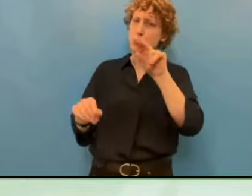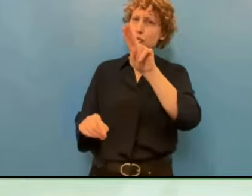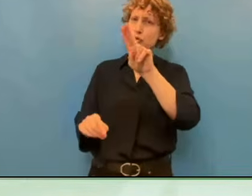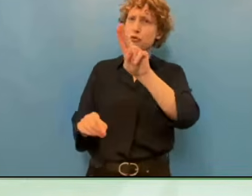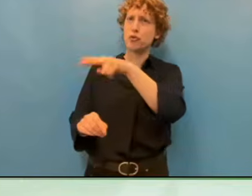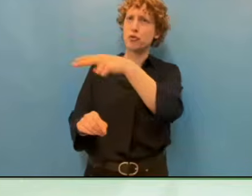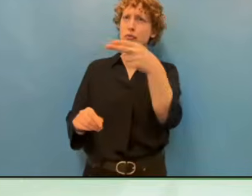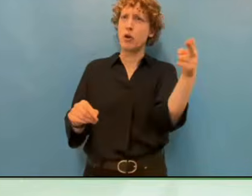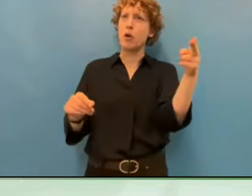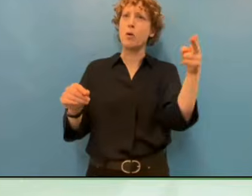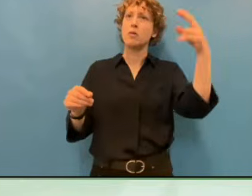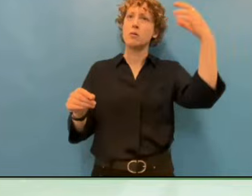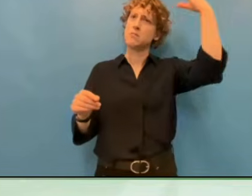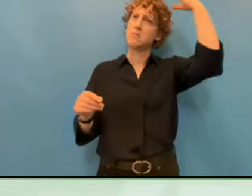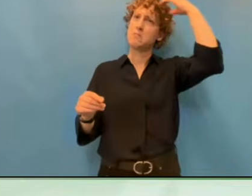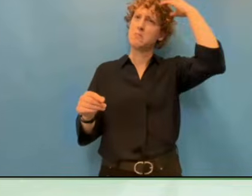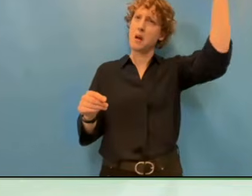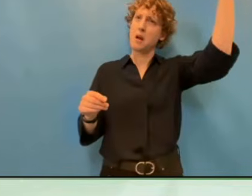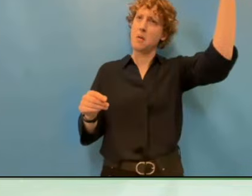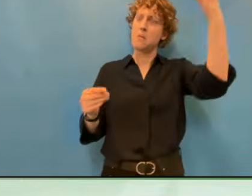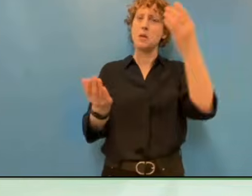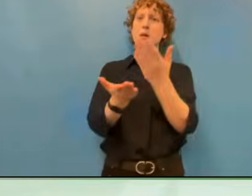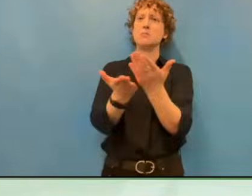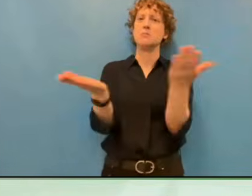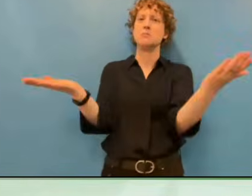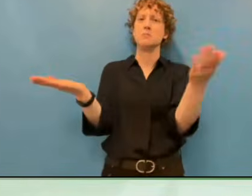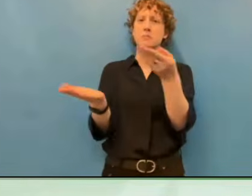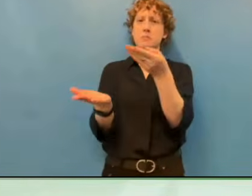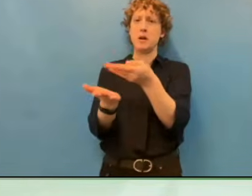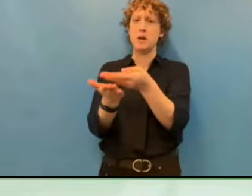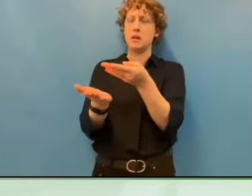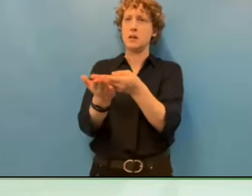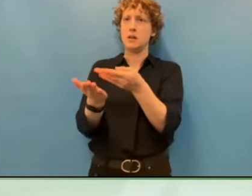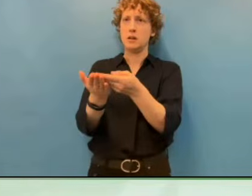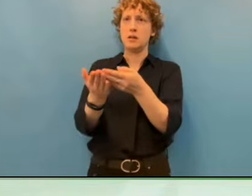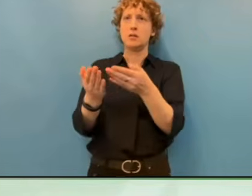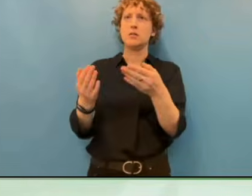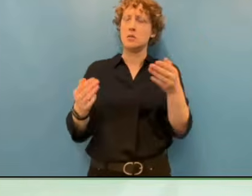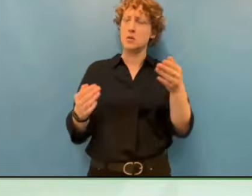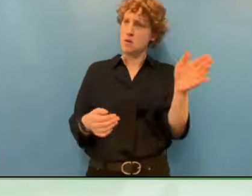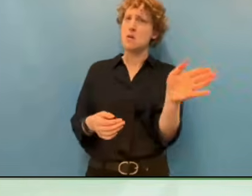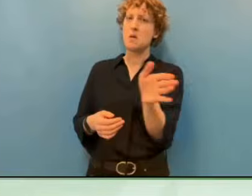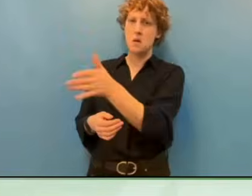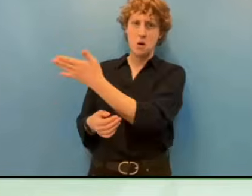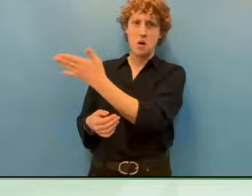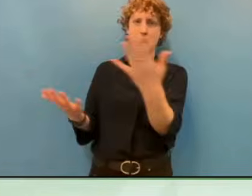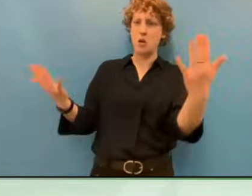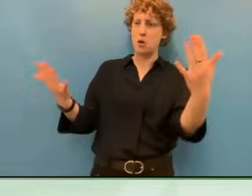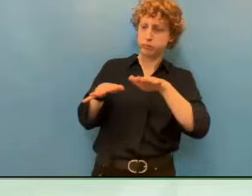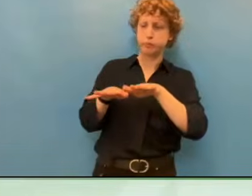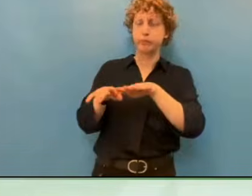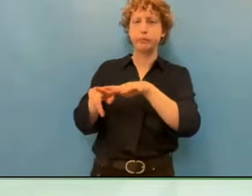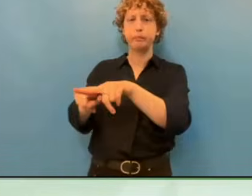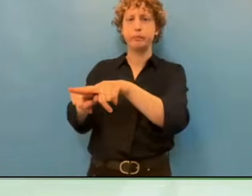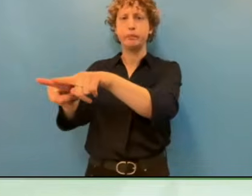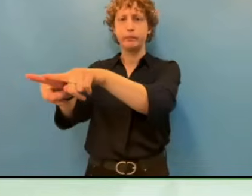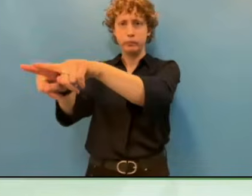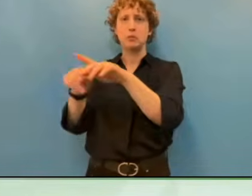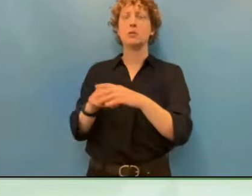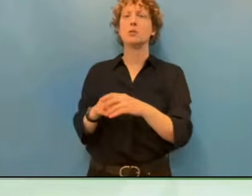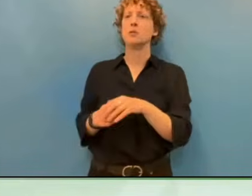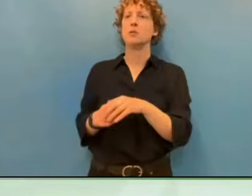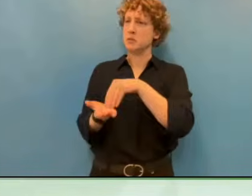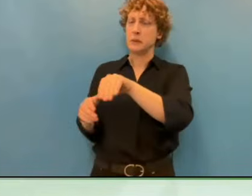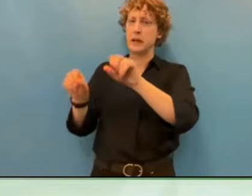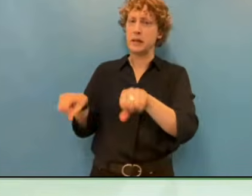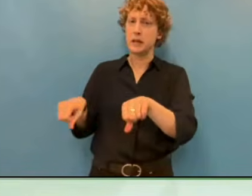money that must ensure no one is left behind. What does the concept of no one left behind mean to